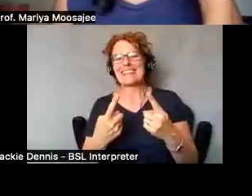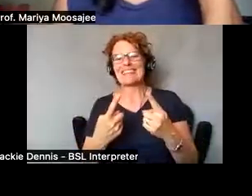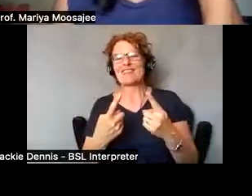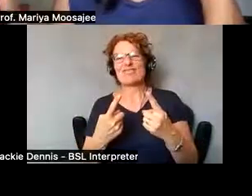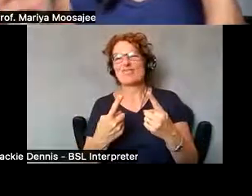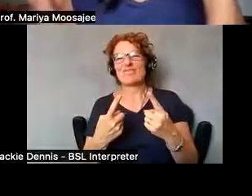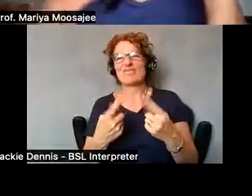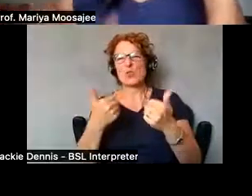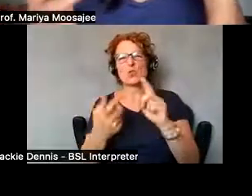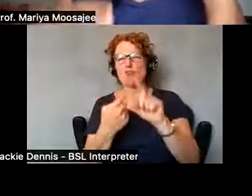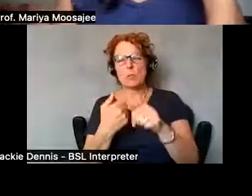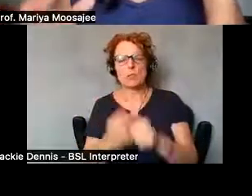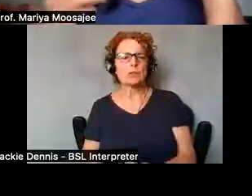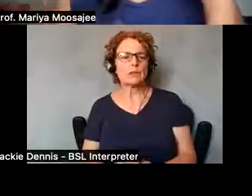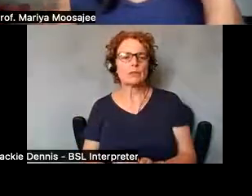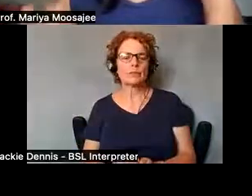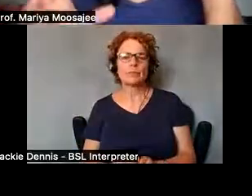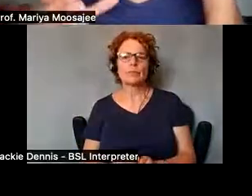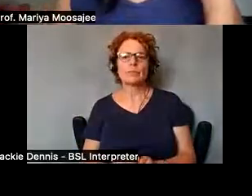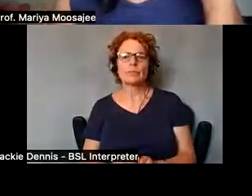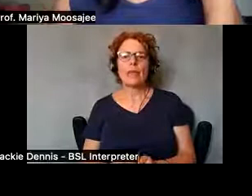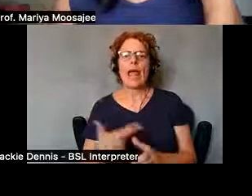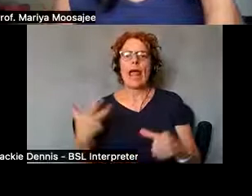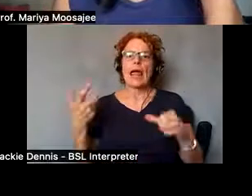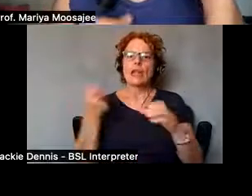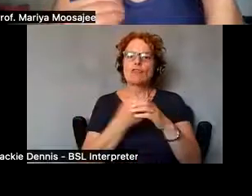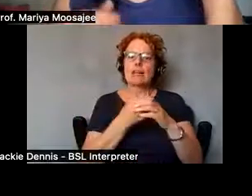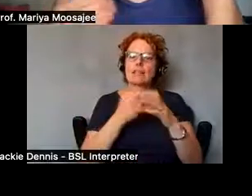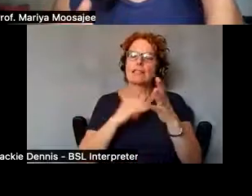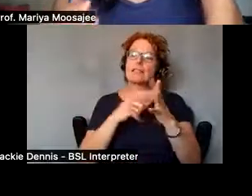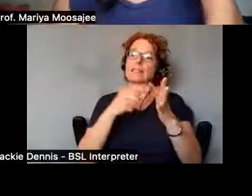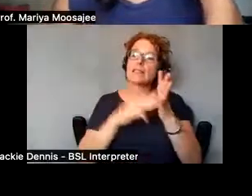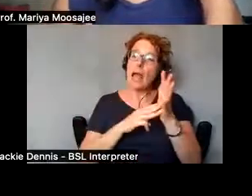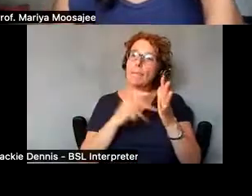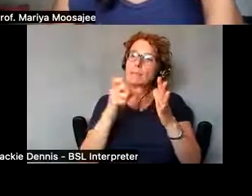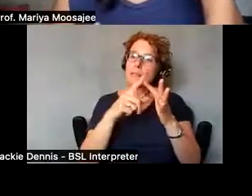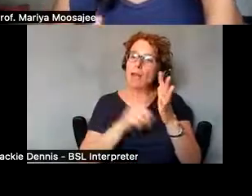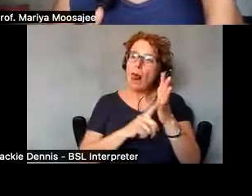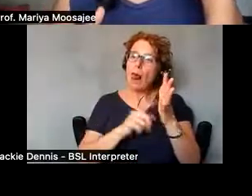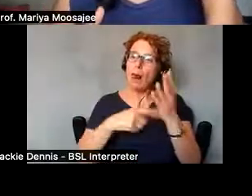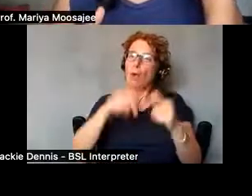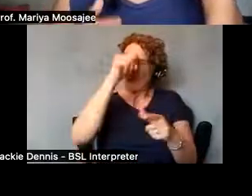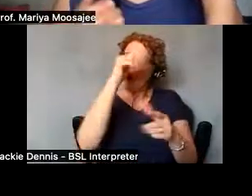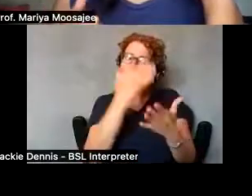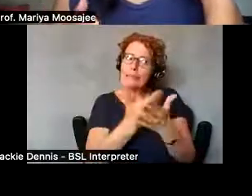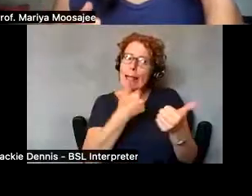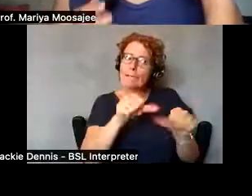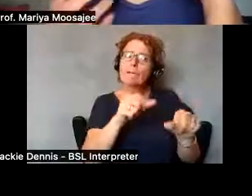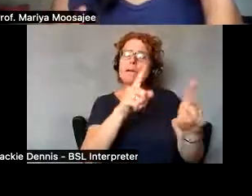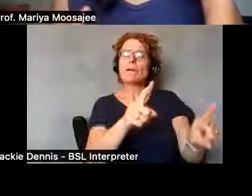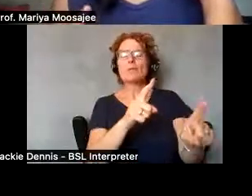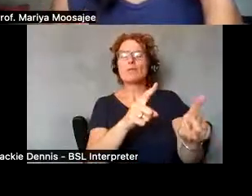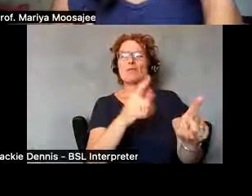great enough. Injecting stem cells, we know, is safe, but we're just not sure yet about whether or not